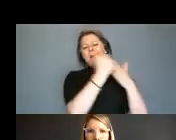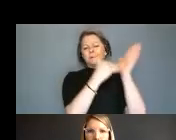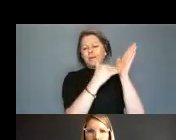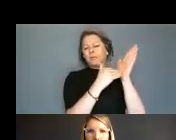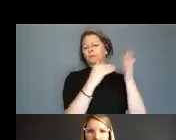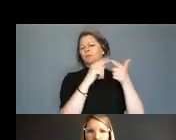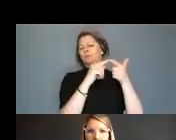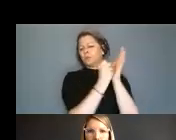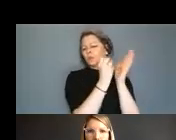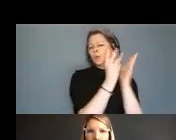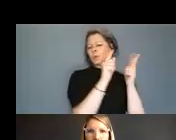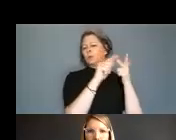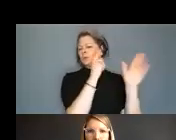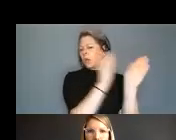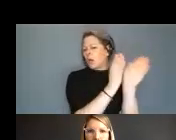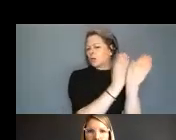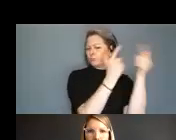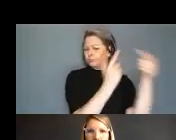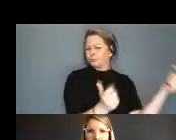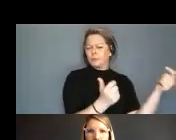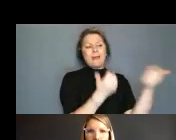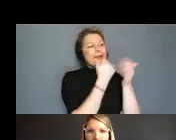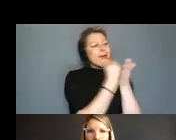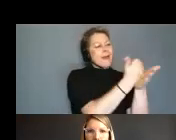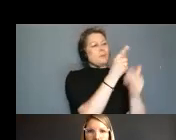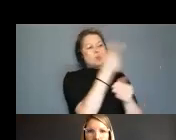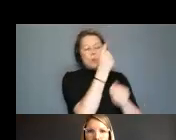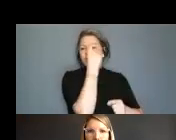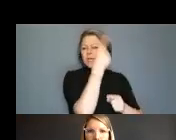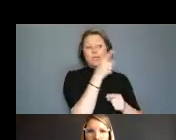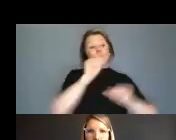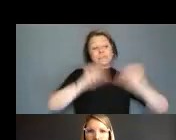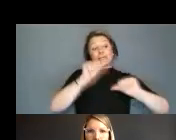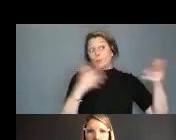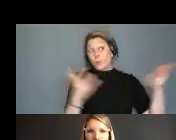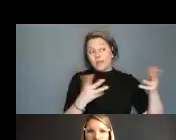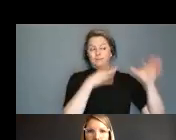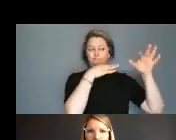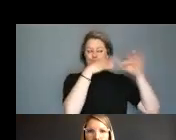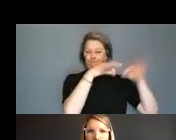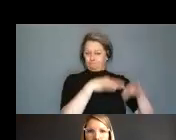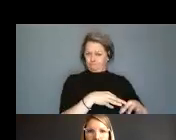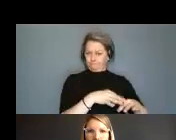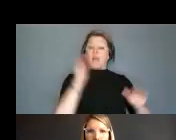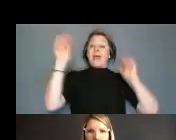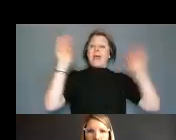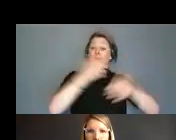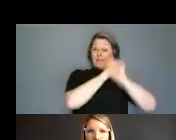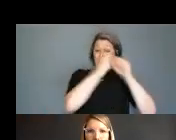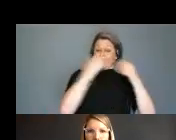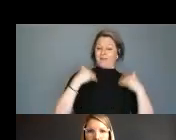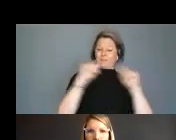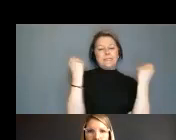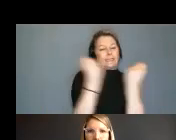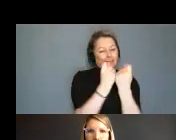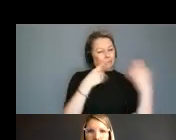they're actually assessing. So what is at issue here? So with adult protection, we have a team approach. So it's